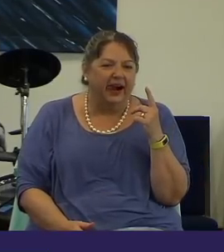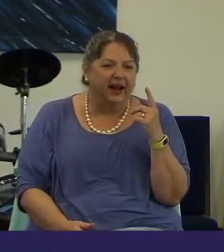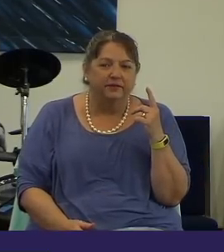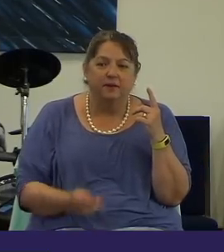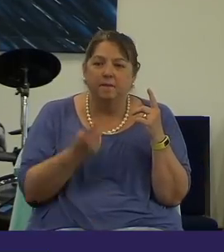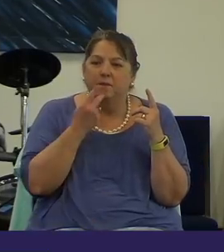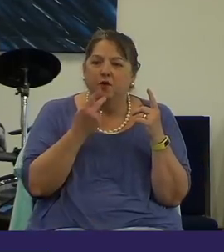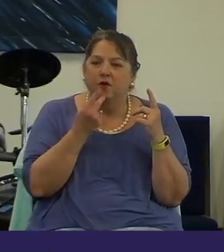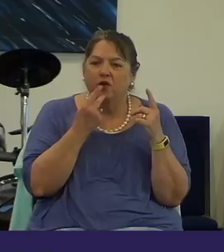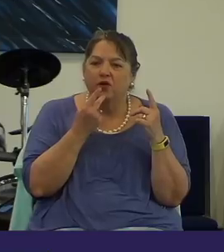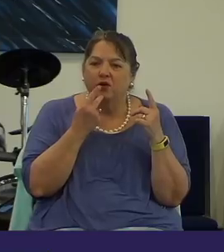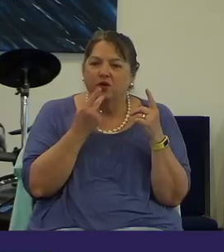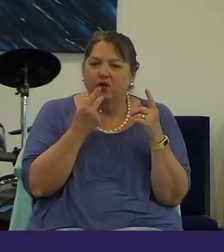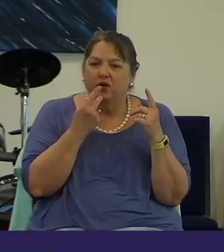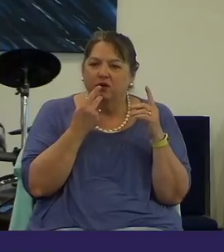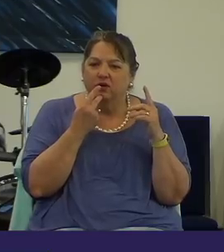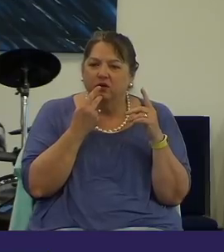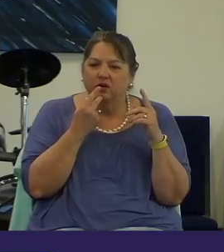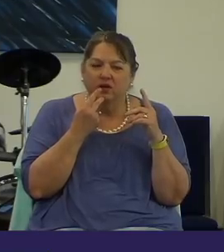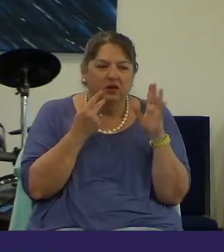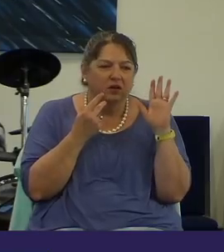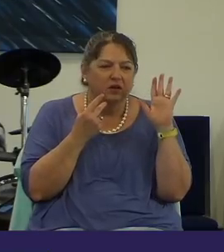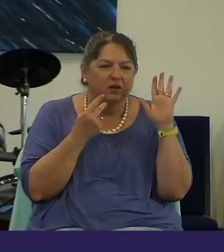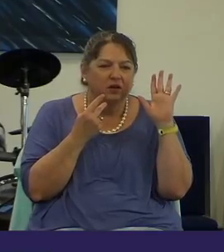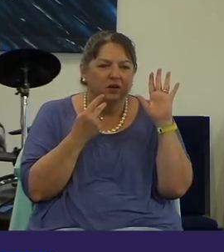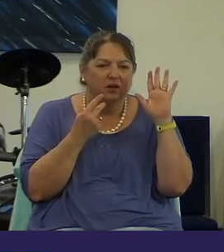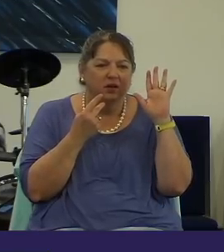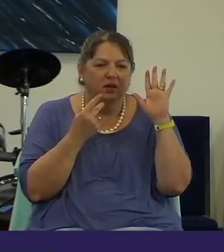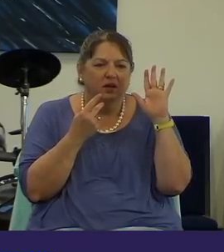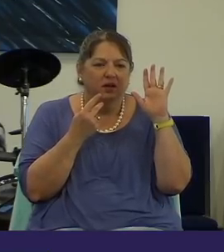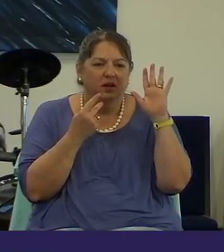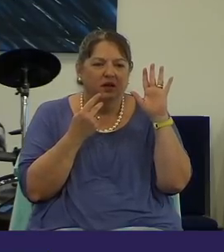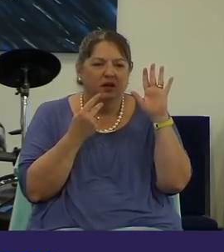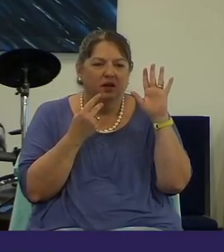Paul, raise your hand one more like this.